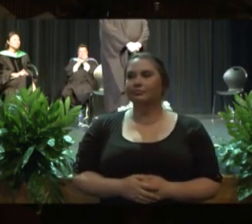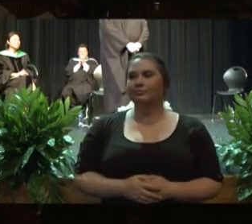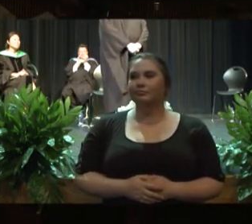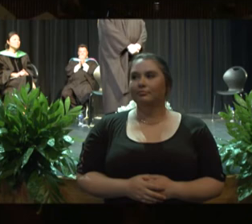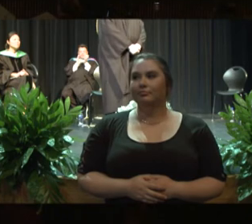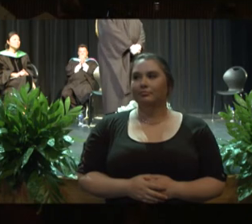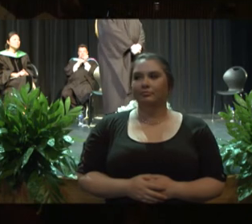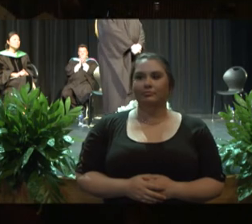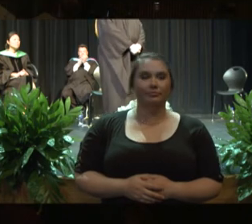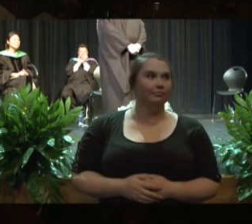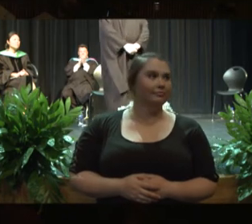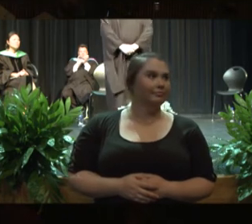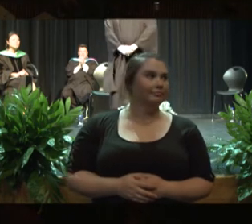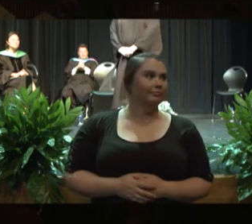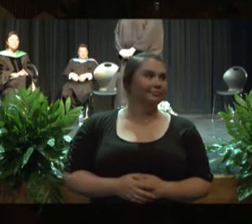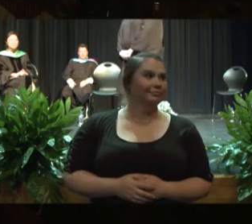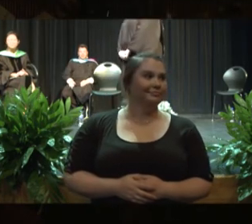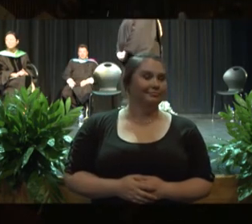Good.